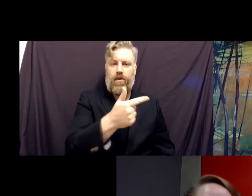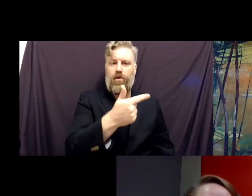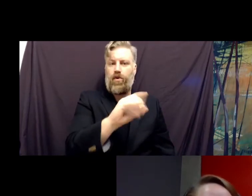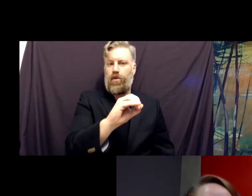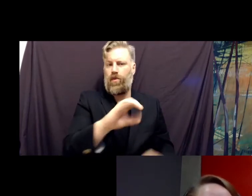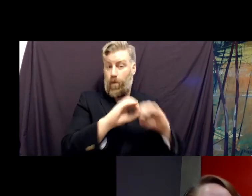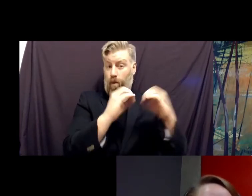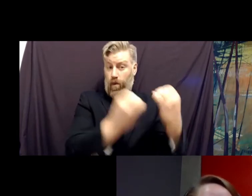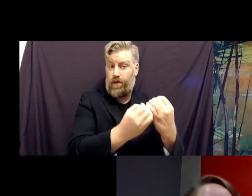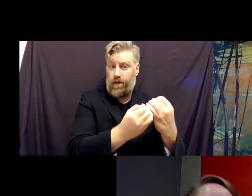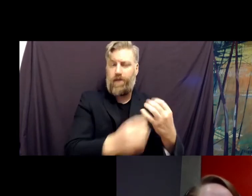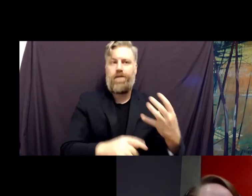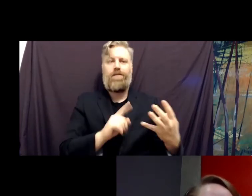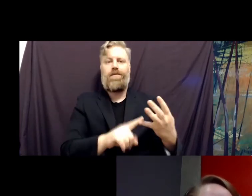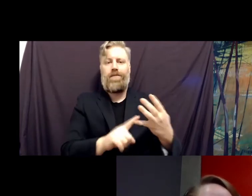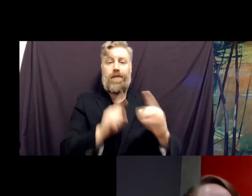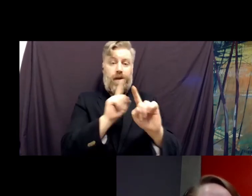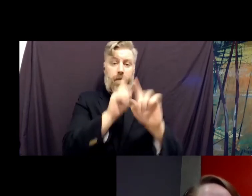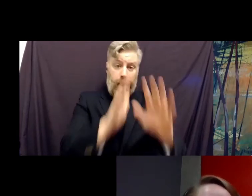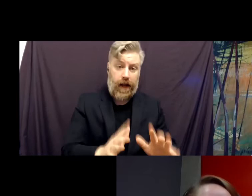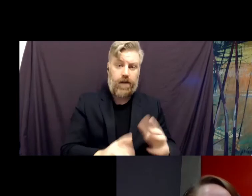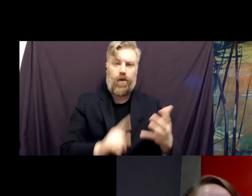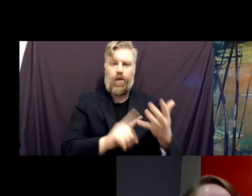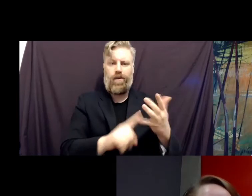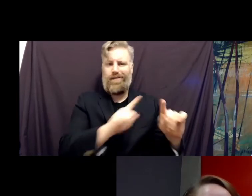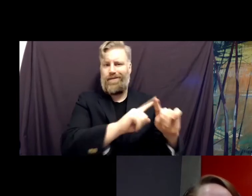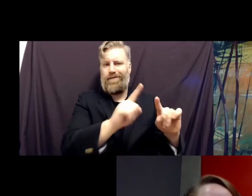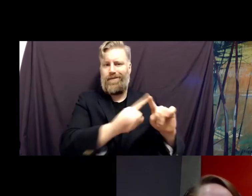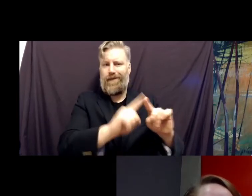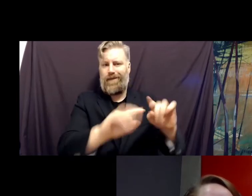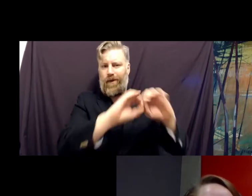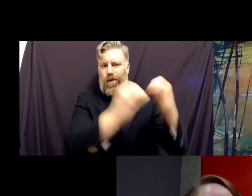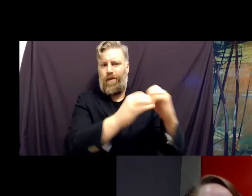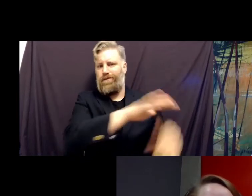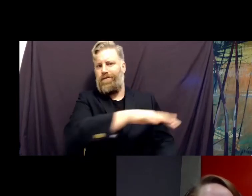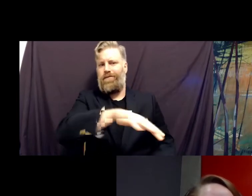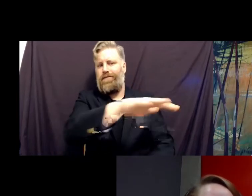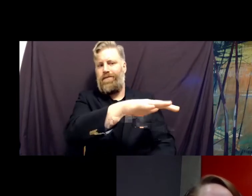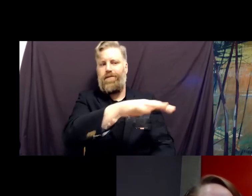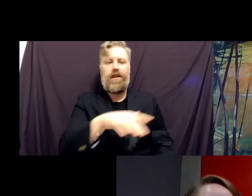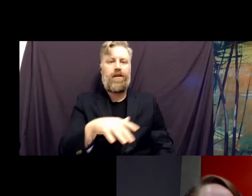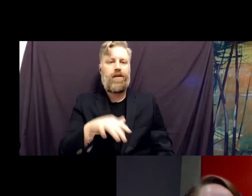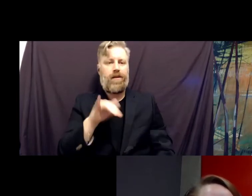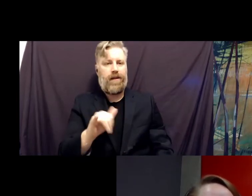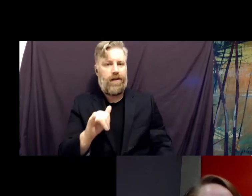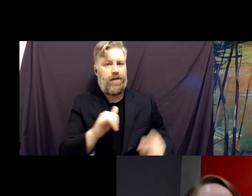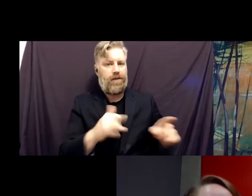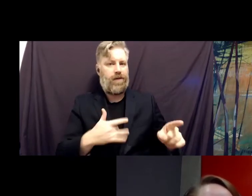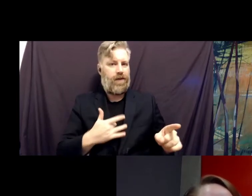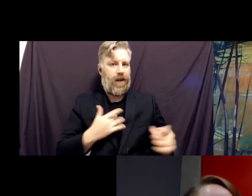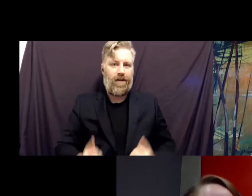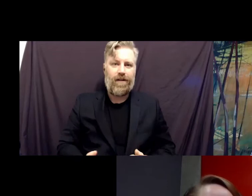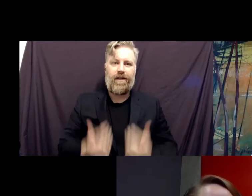organizations, mentors and foundations that be inspired by new approaches each